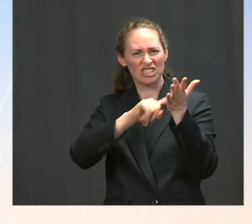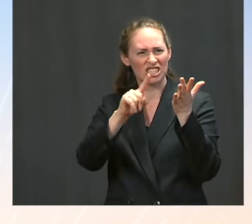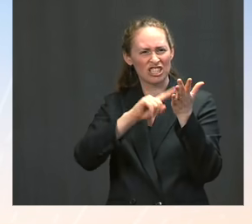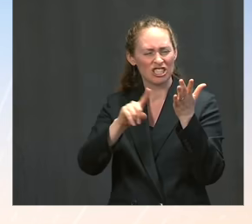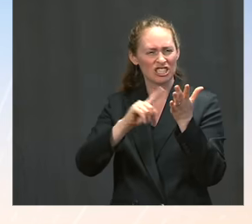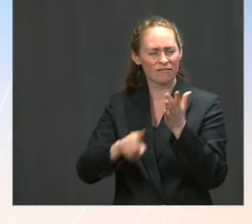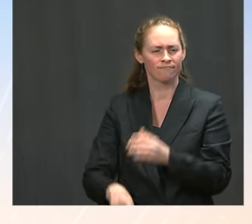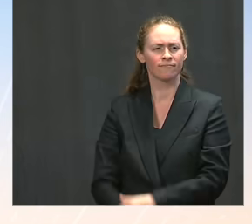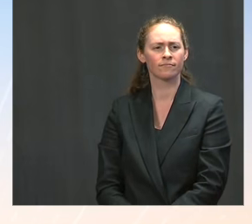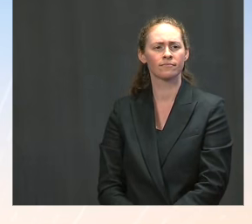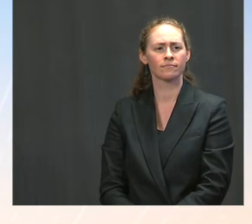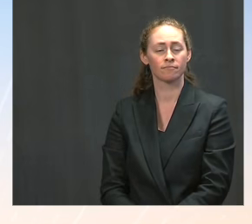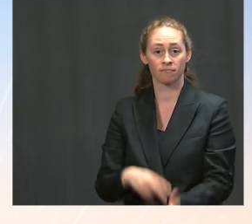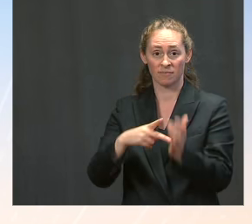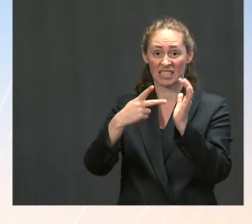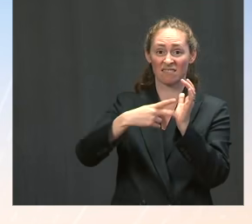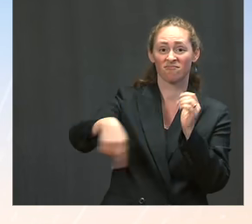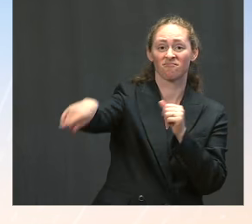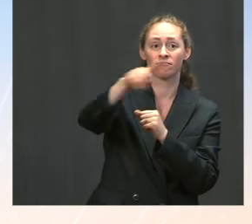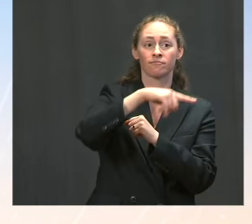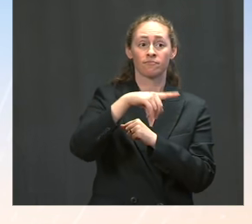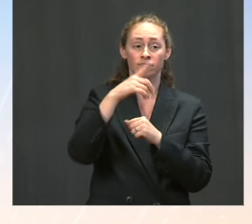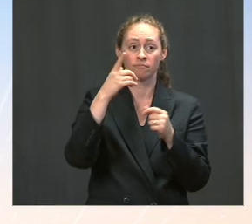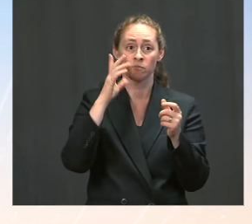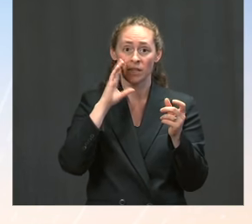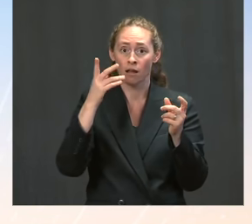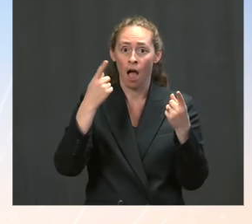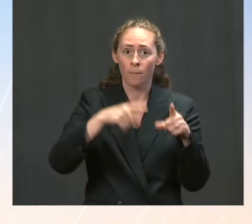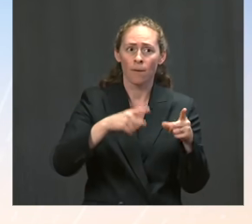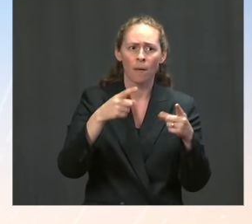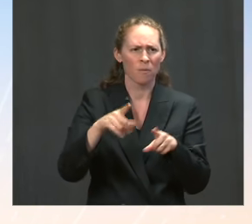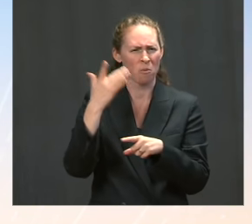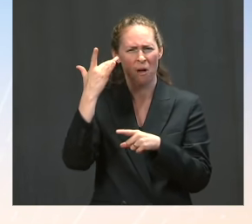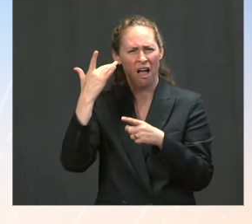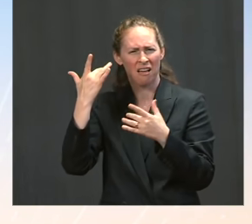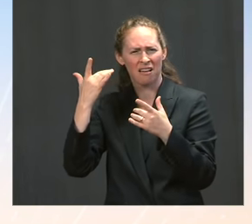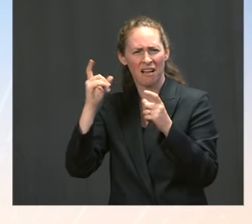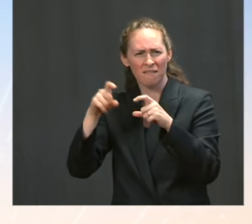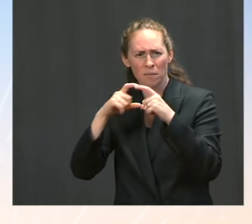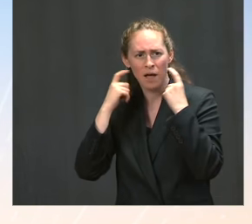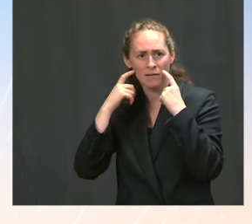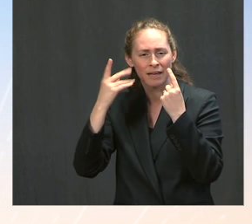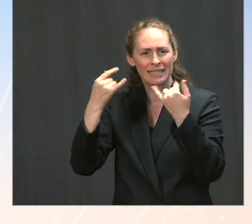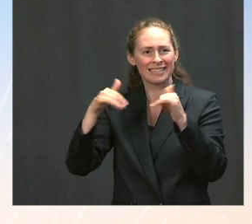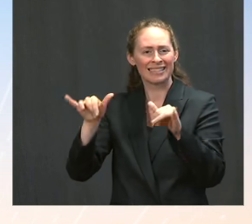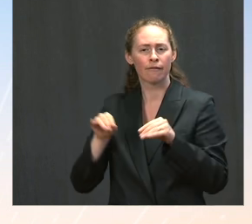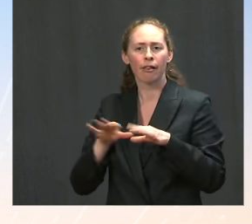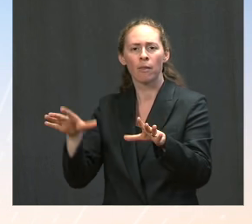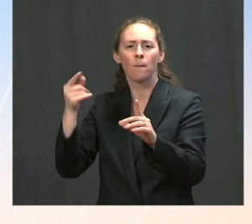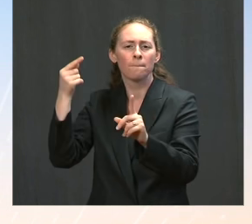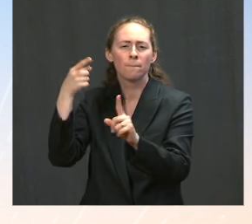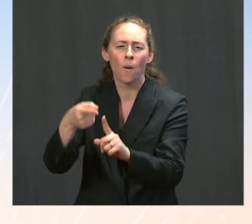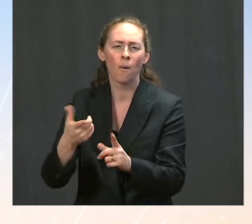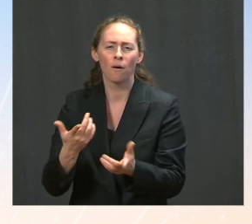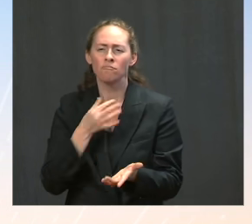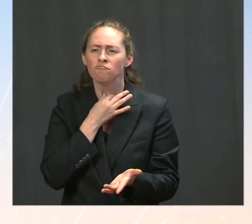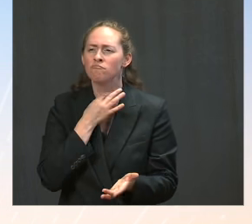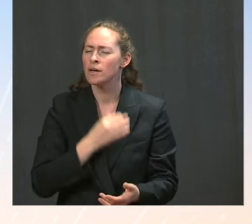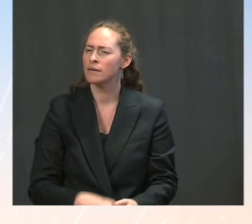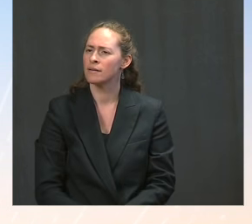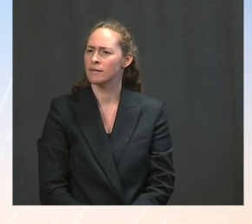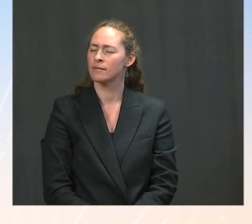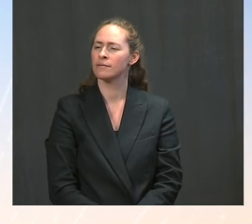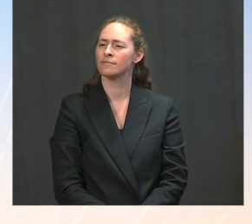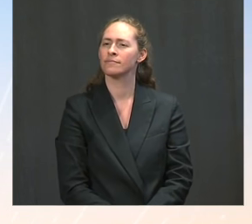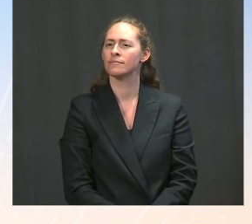result in long COVID, why not recommend masks more widely? Well, I think what the president's referring to, one, we've seen some interesting polling over the last